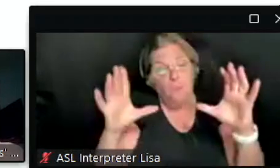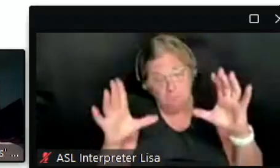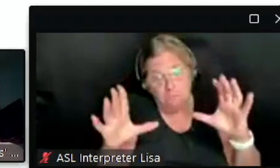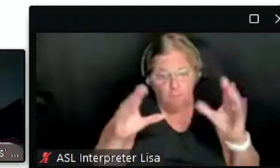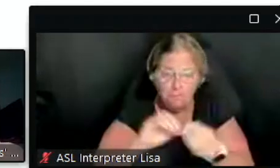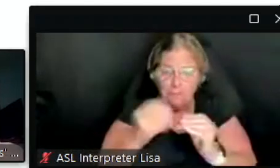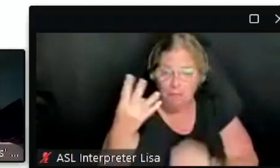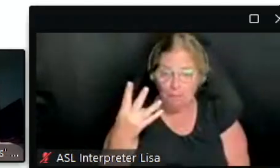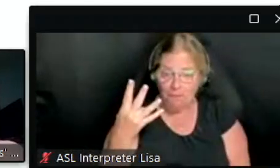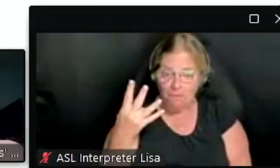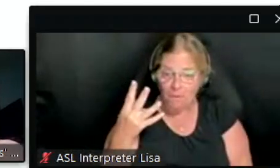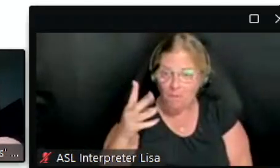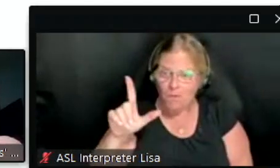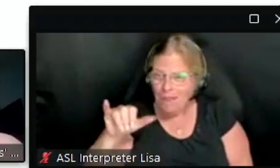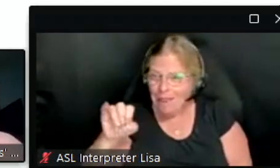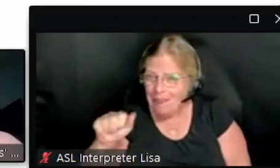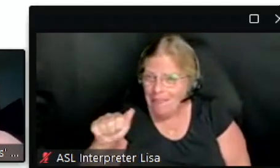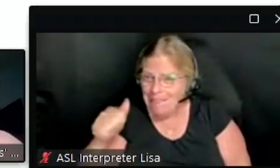Lisa, do you remember?